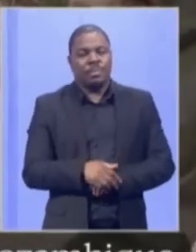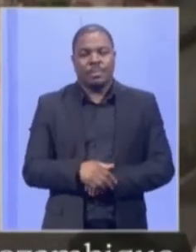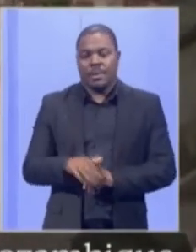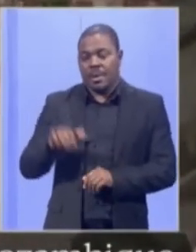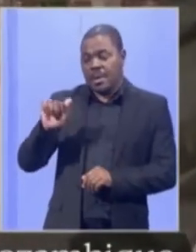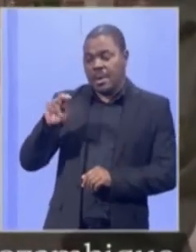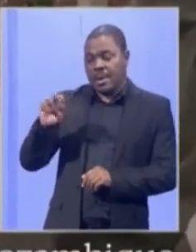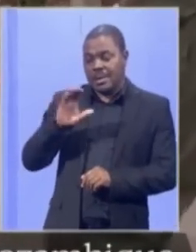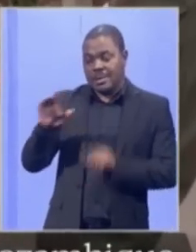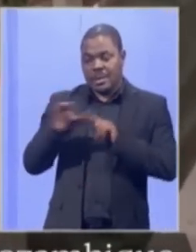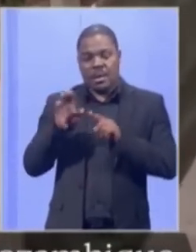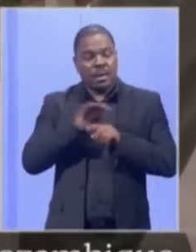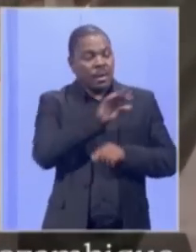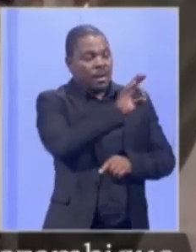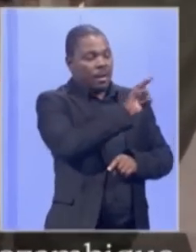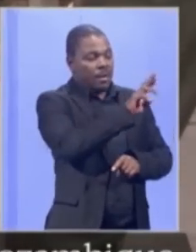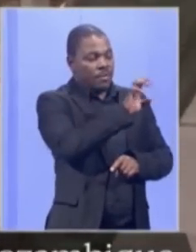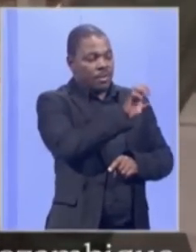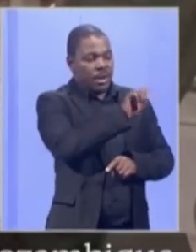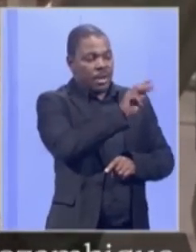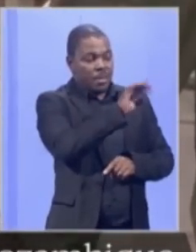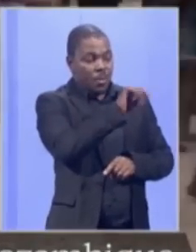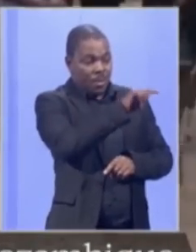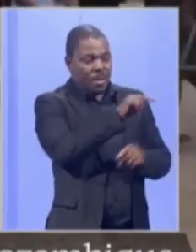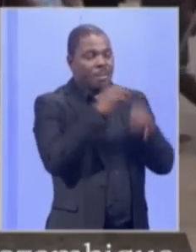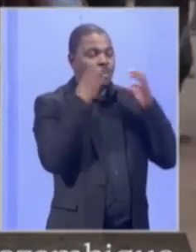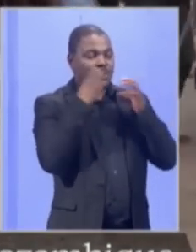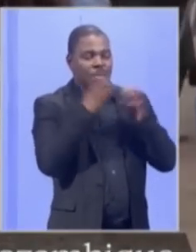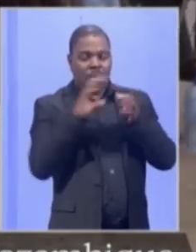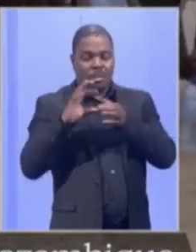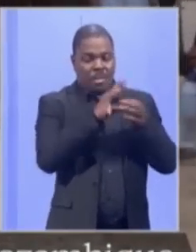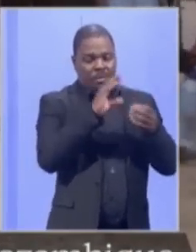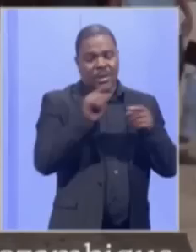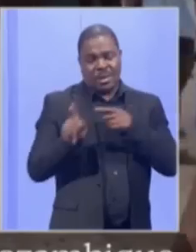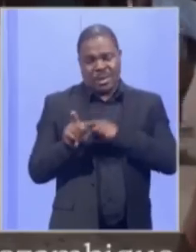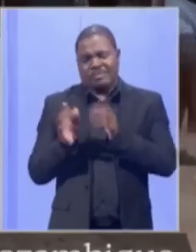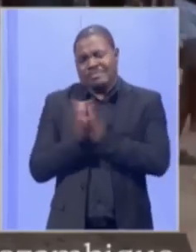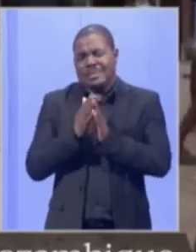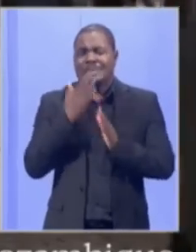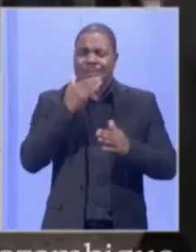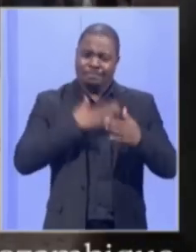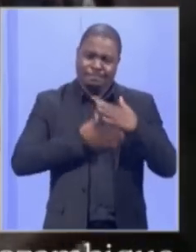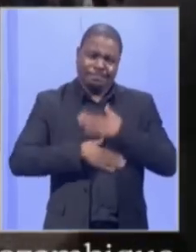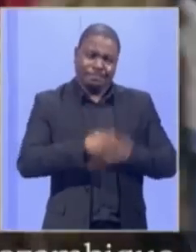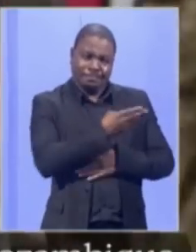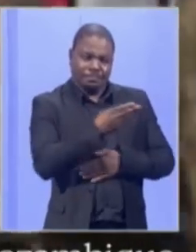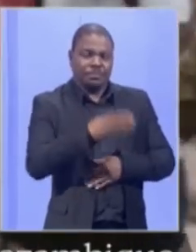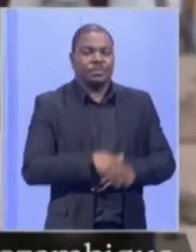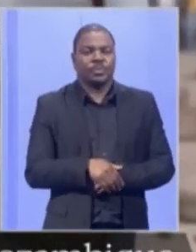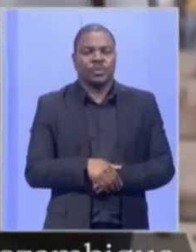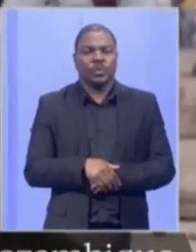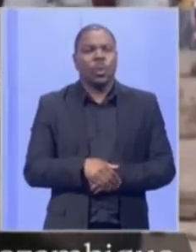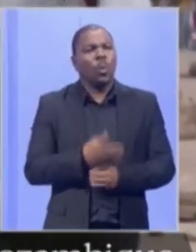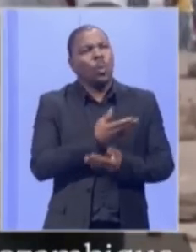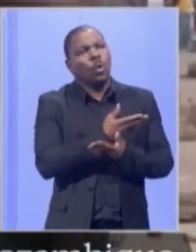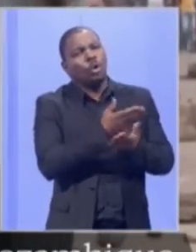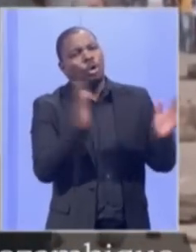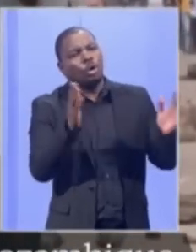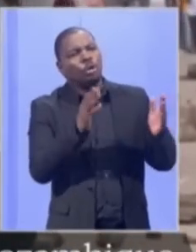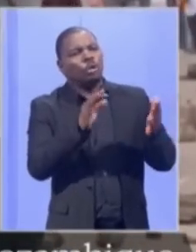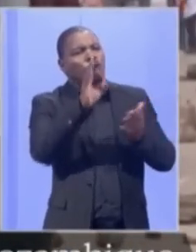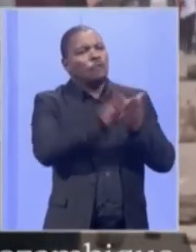le mokga o busang wa Frelimo le baahi ba Mozambique e kopa mamello. It is not easy for everybody to embrace the